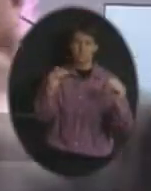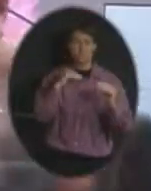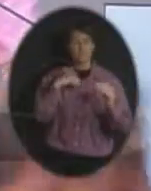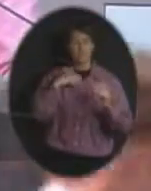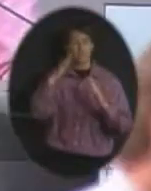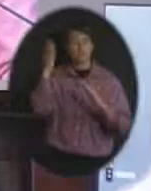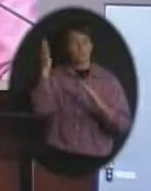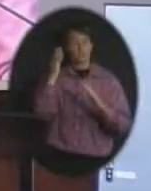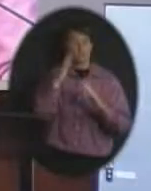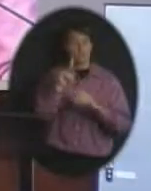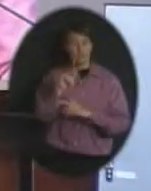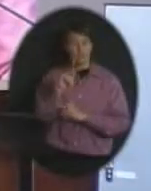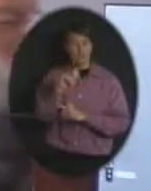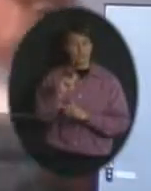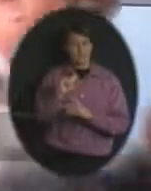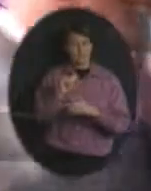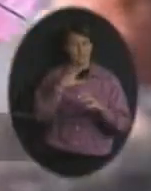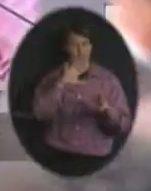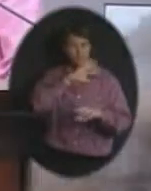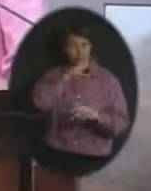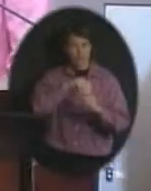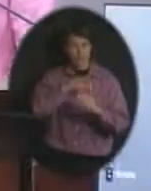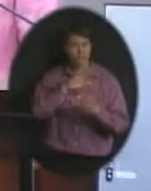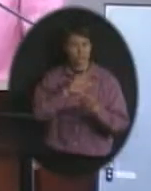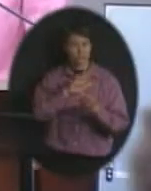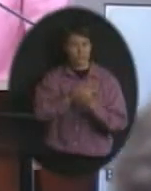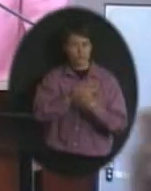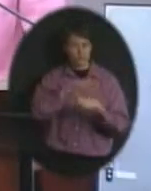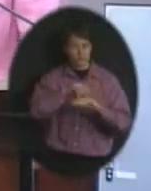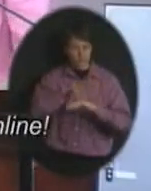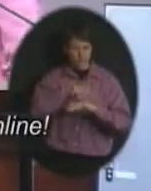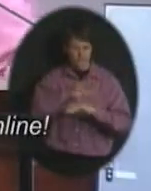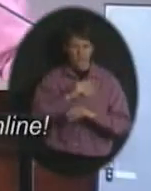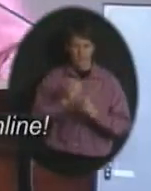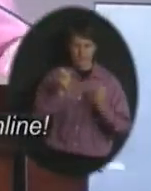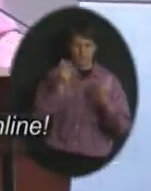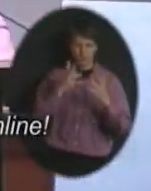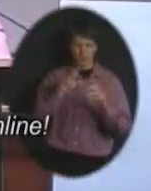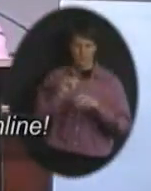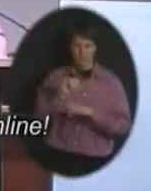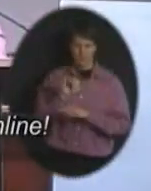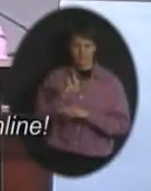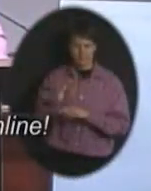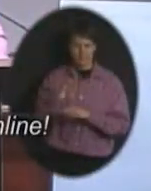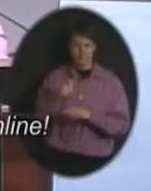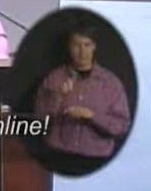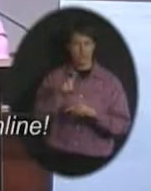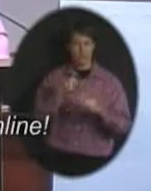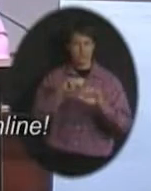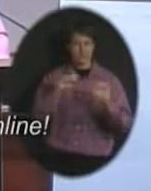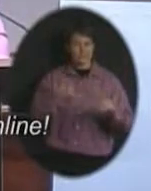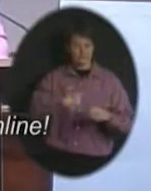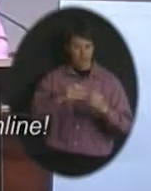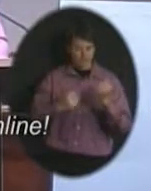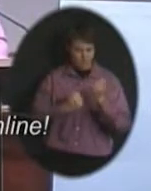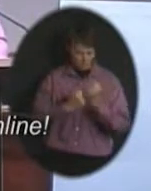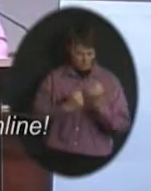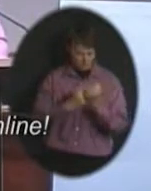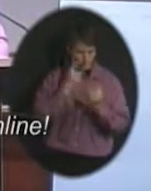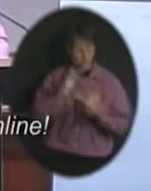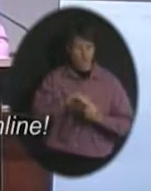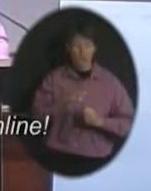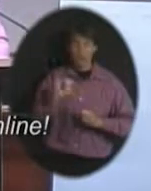Kansas Comprehensive School Counseling Model and the multi-tiered system of support in their school counseling program. In